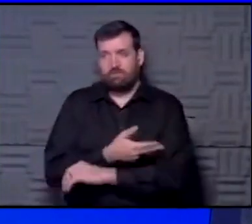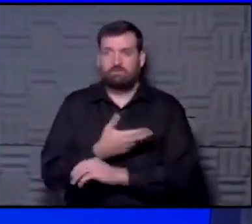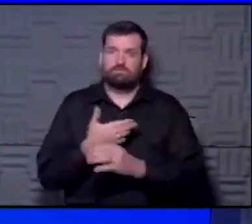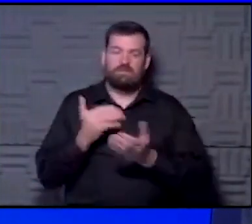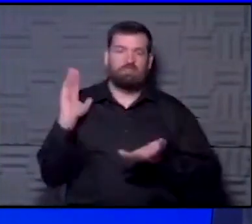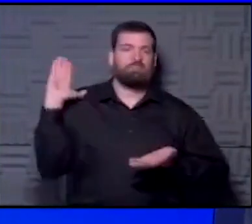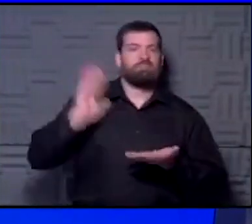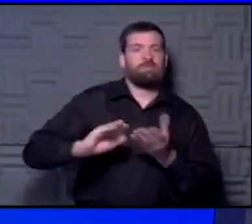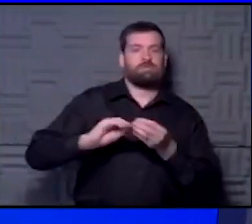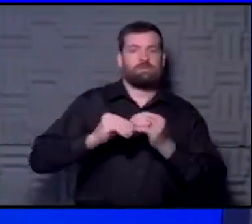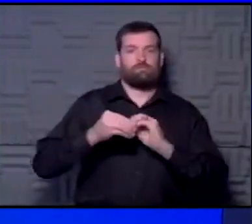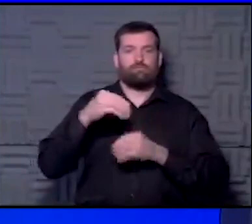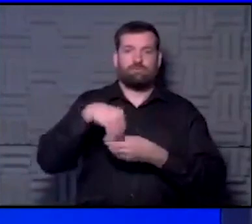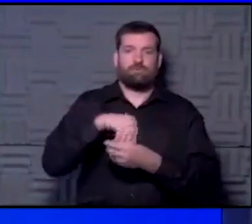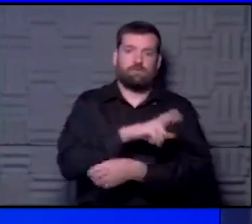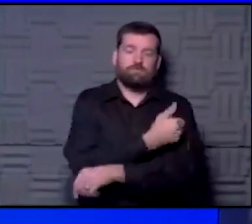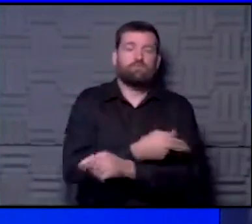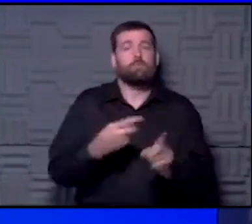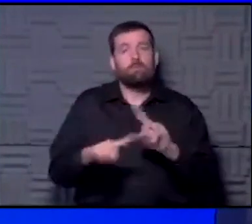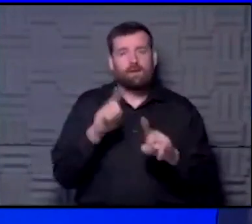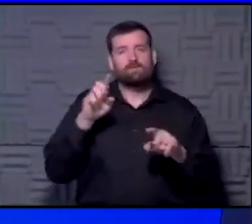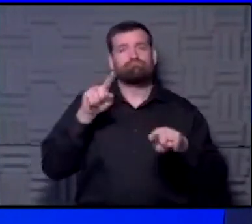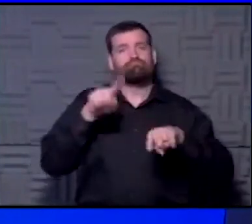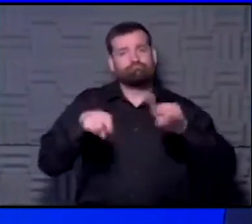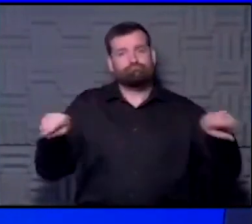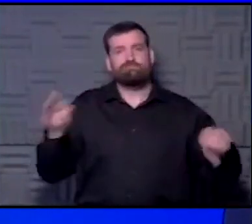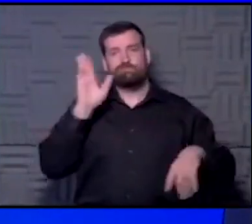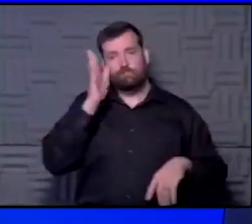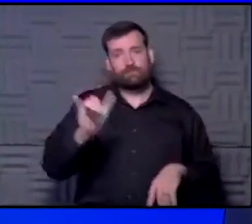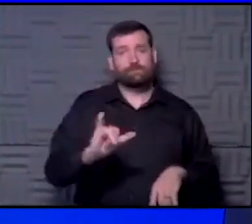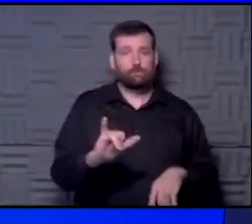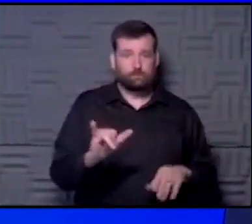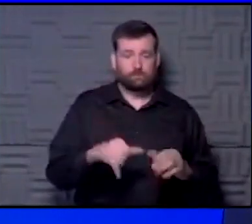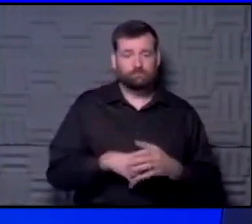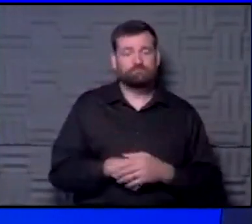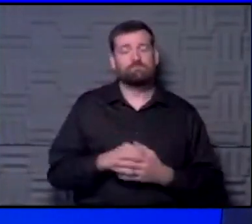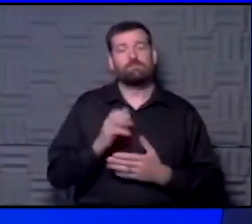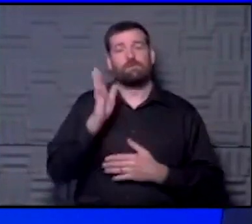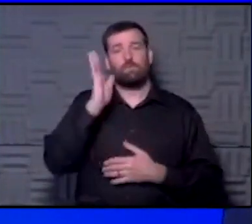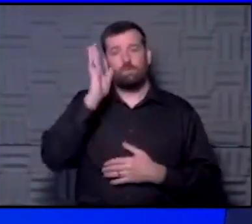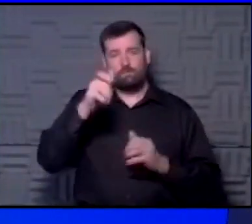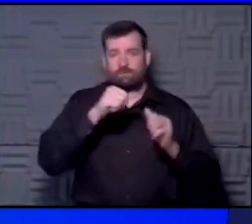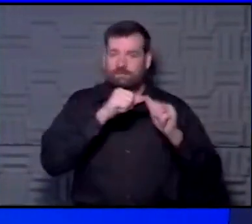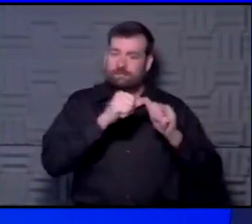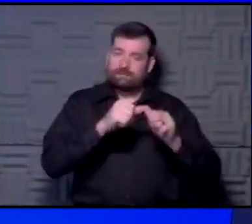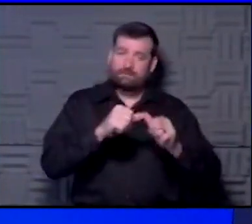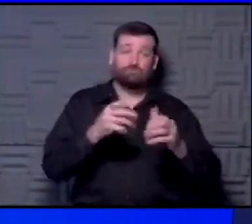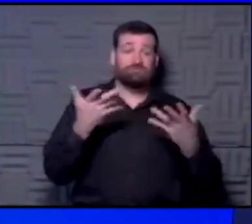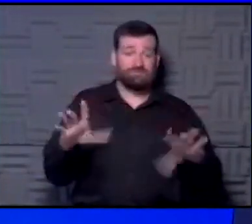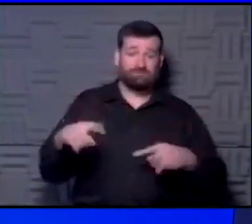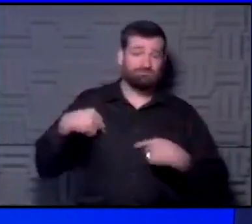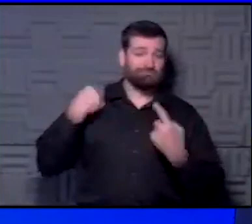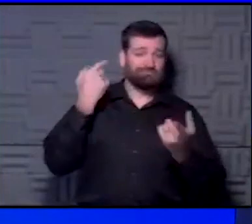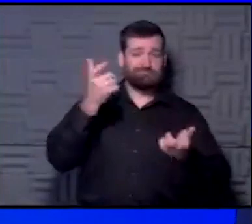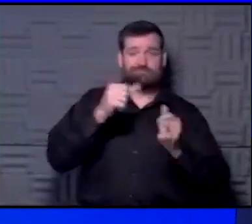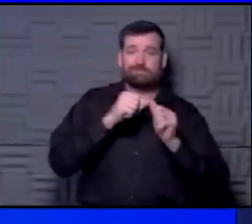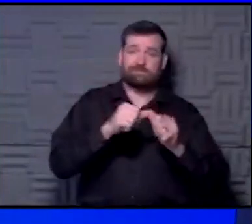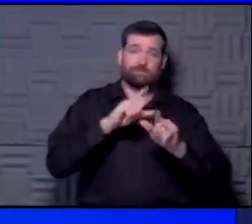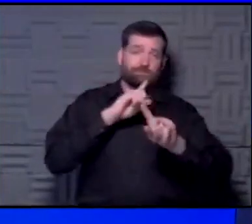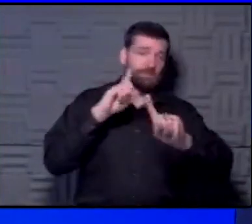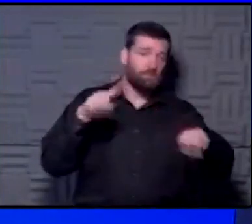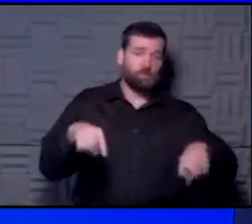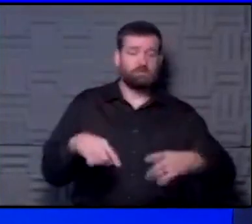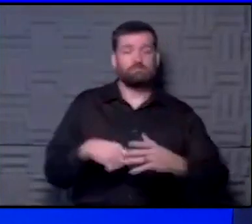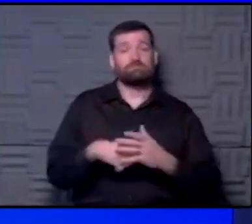the hospital as possible, but there will be variations in that as well. So we are going to continue, and we have continued to report